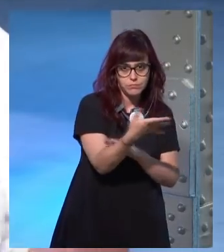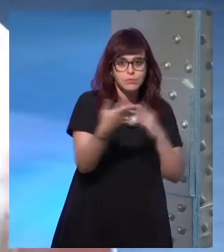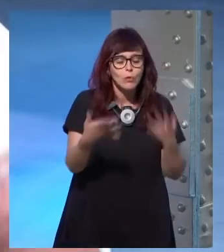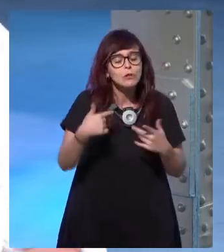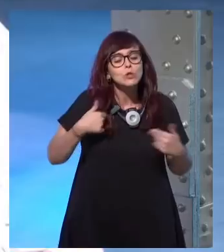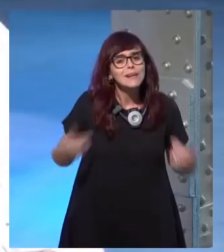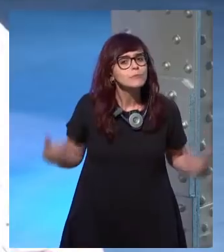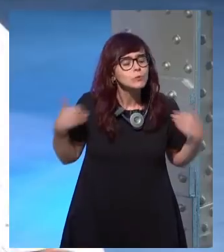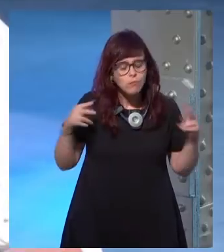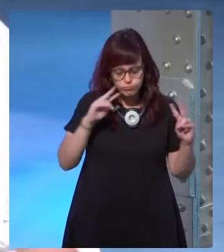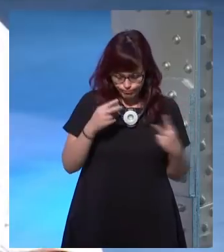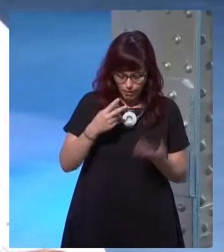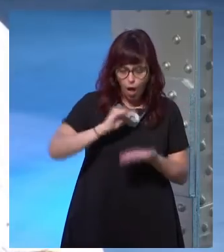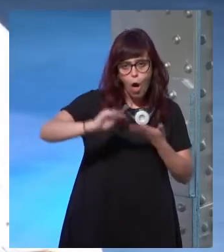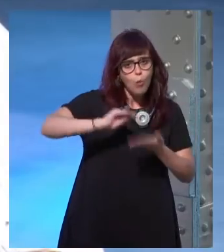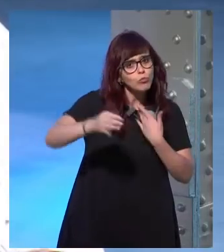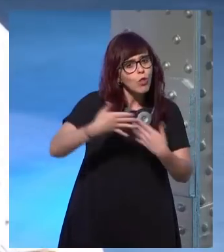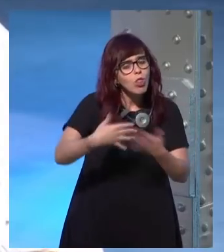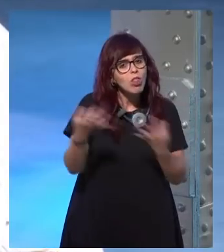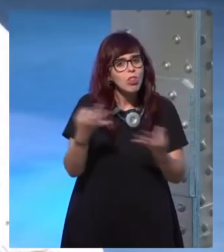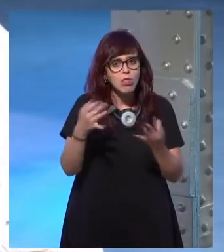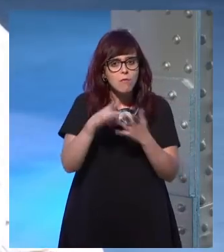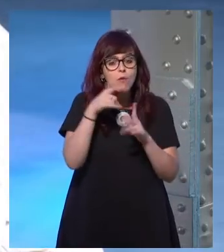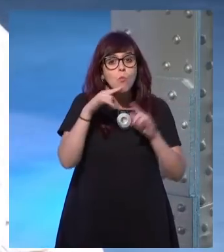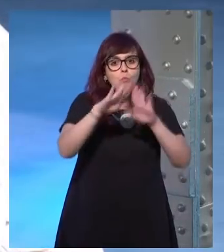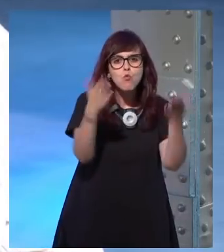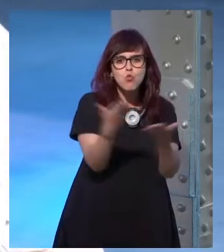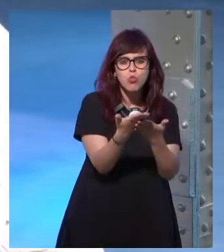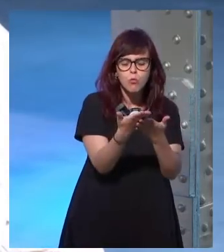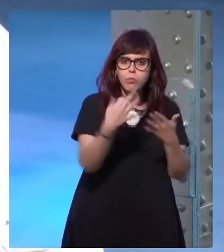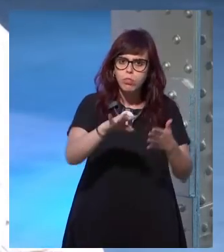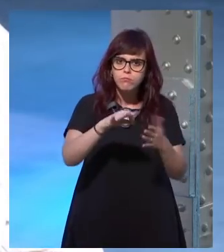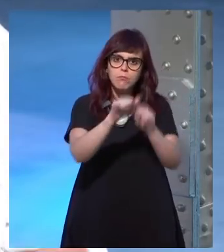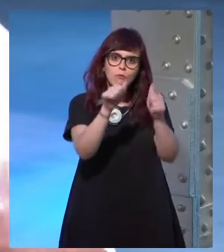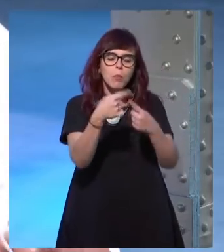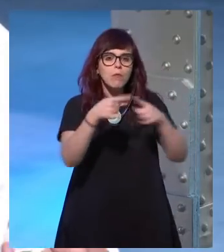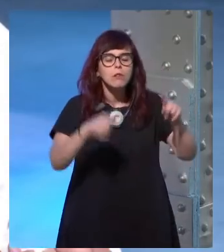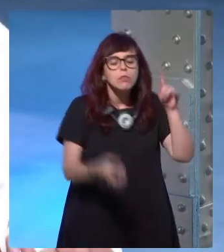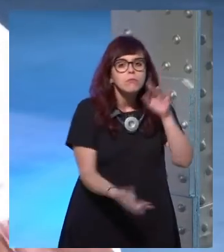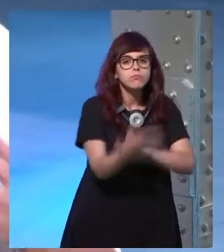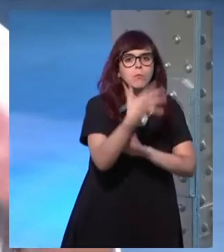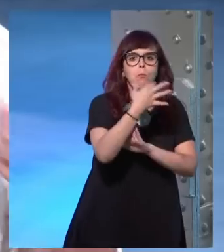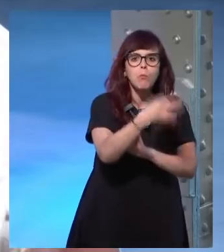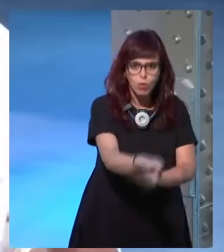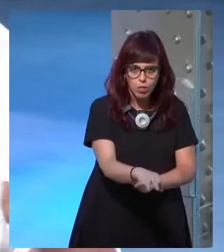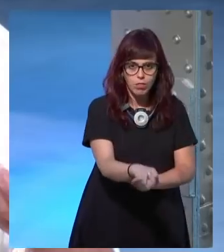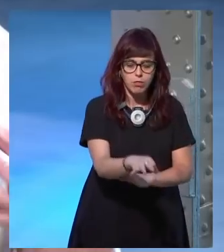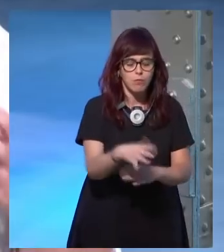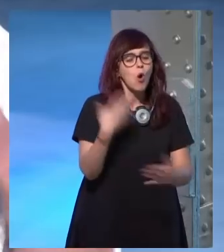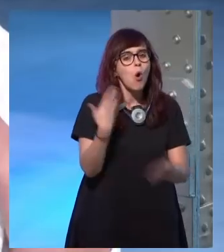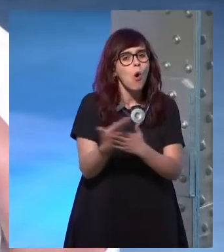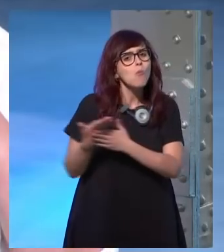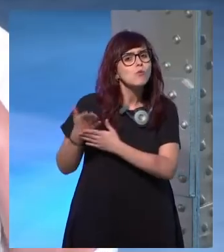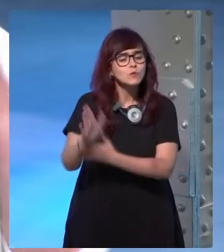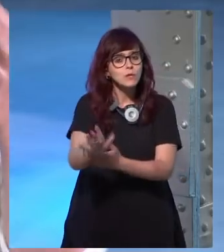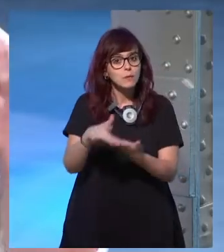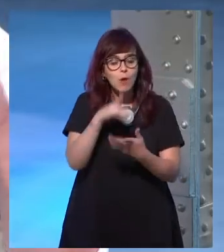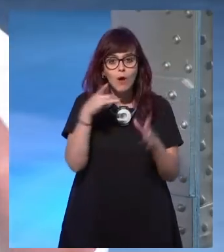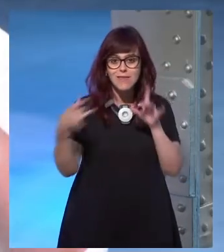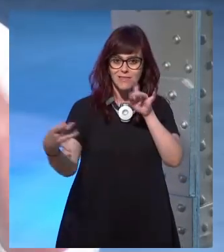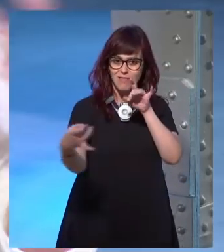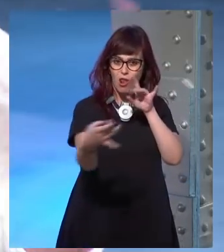could be different, to show you the way that we could interact differently, that we could build different societies, that we could